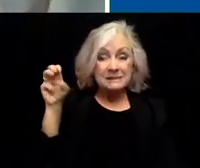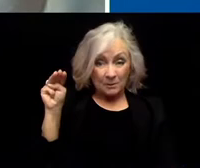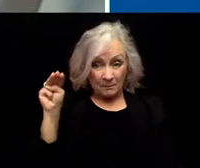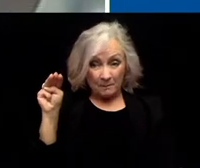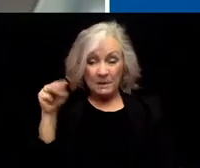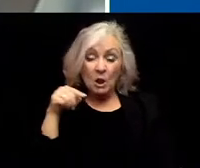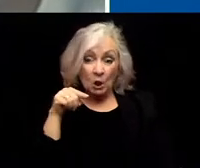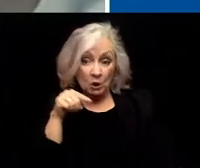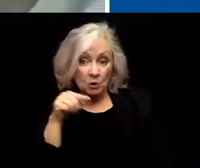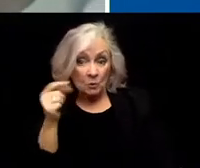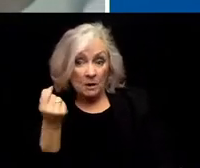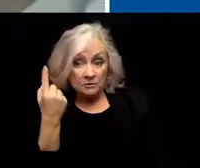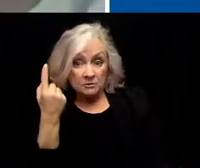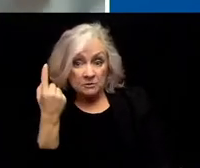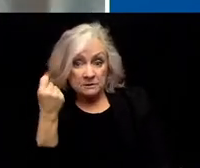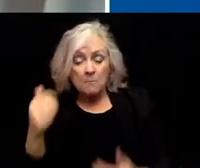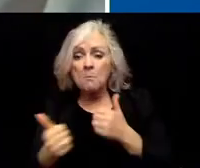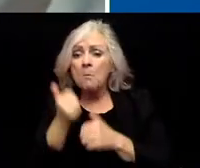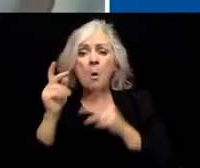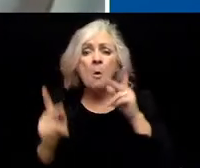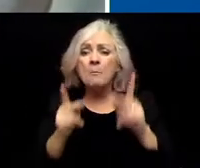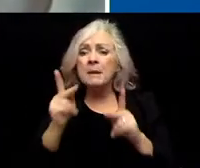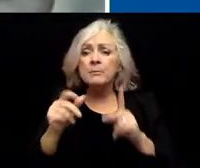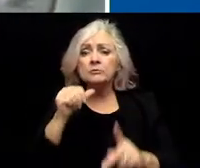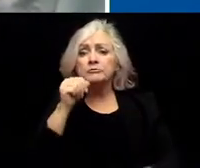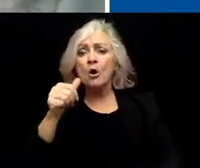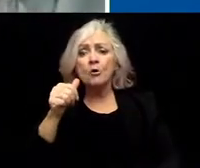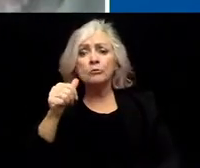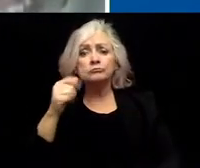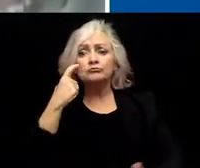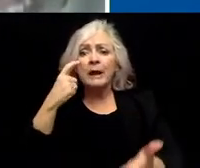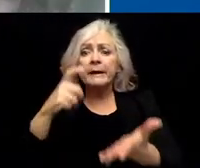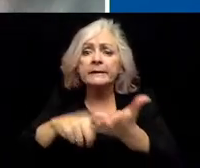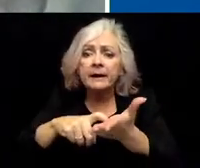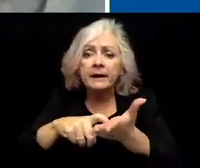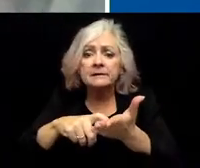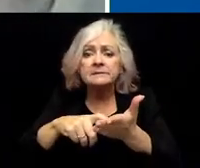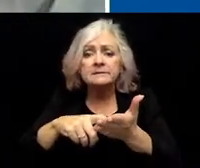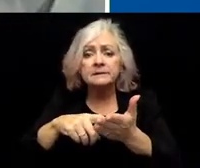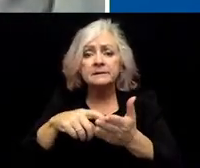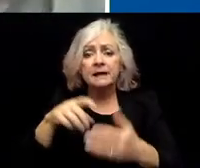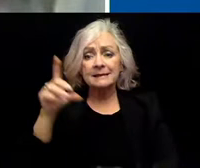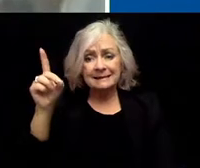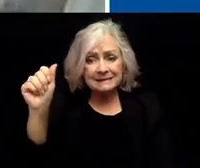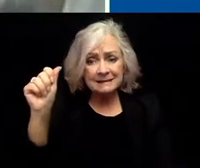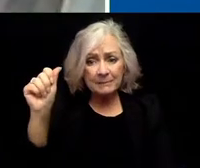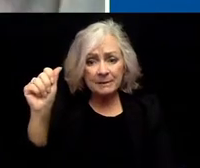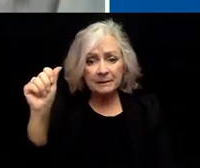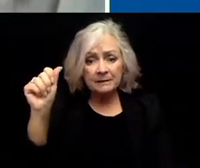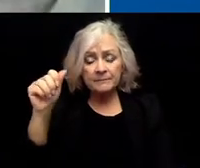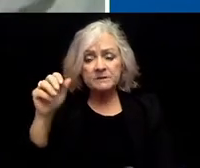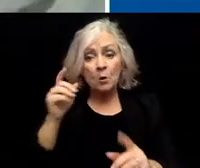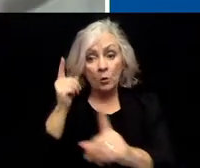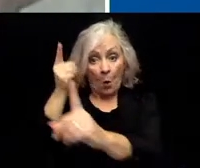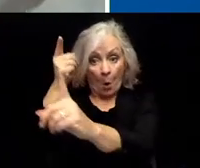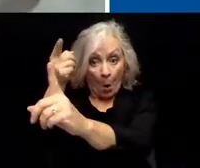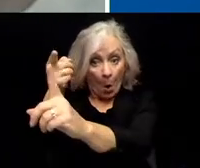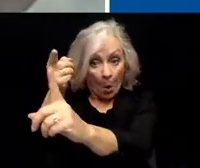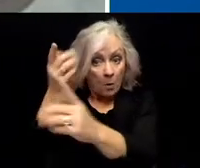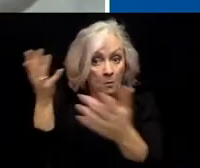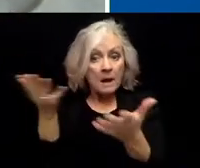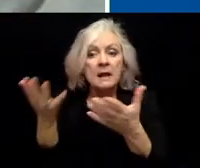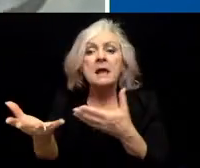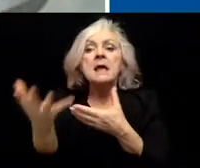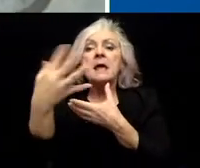that most people in the world don't even recognize as a disability. So inclusion has to be the ultimate goal. And this